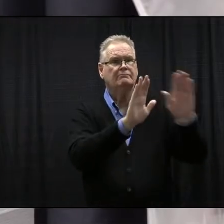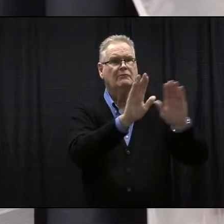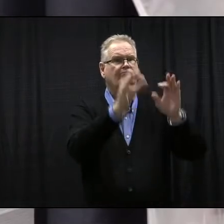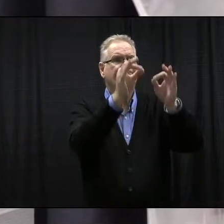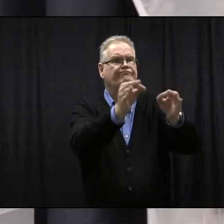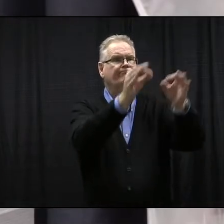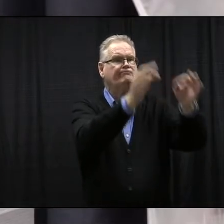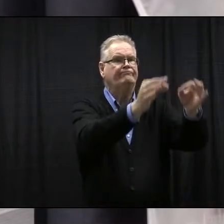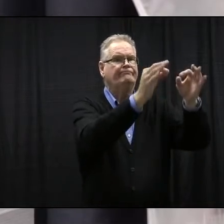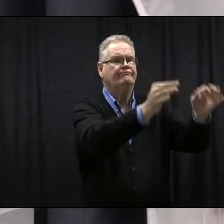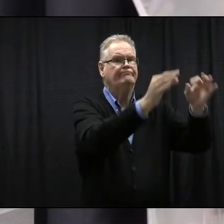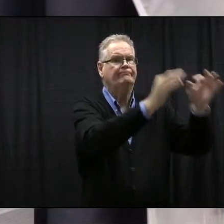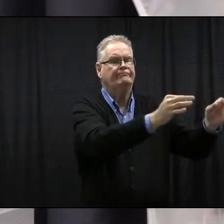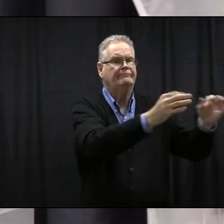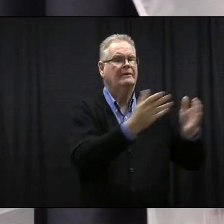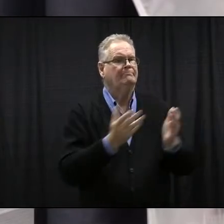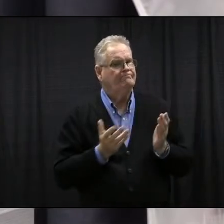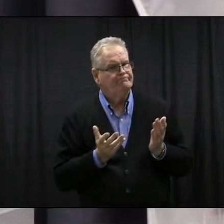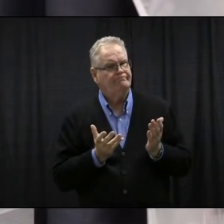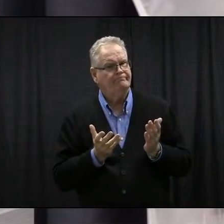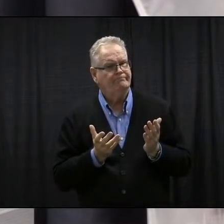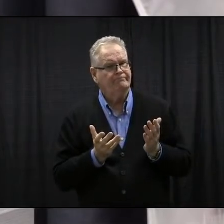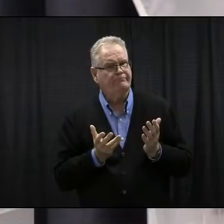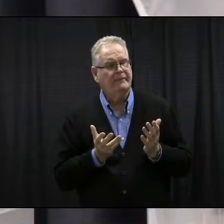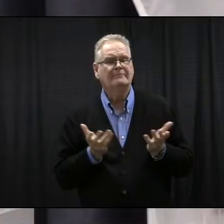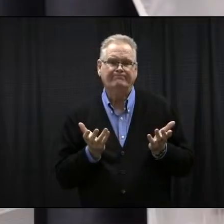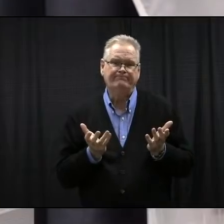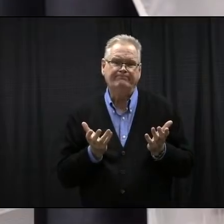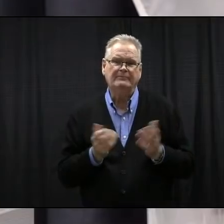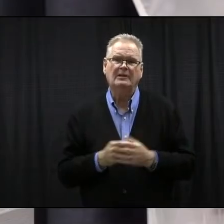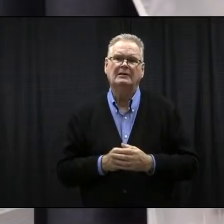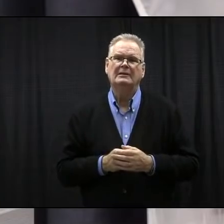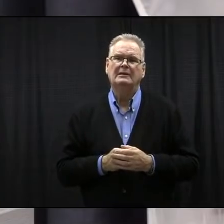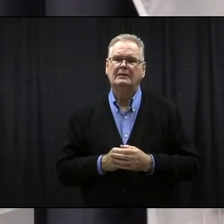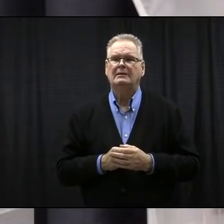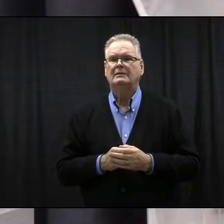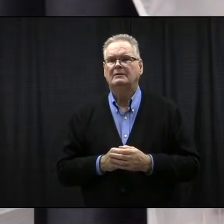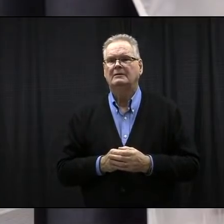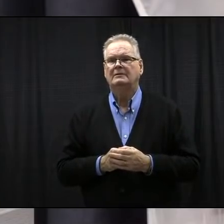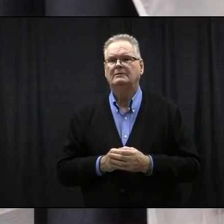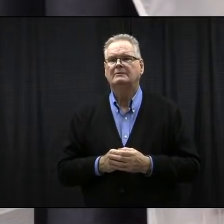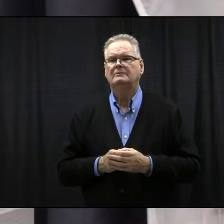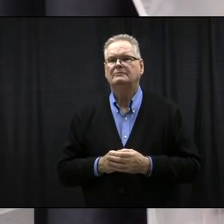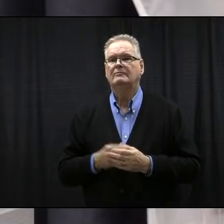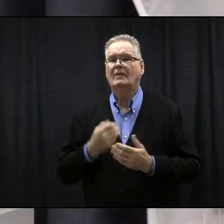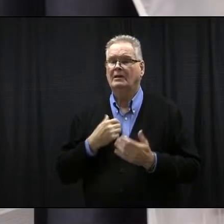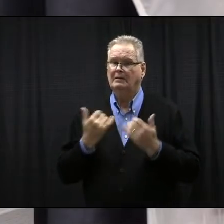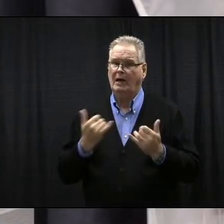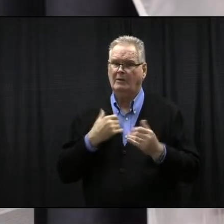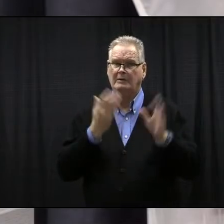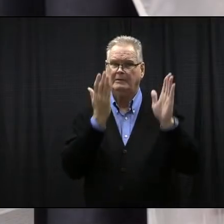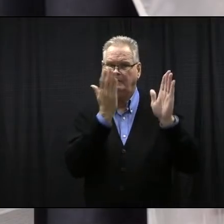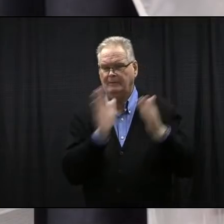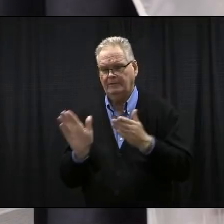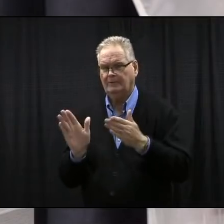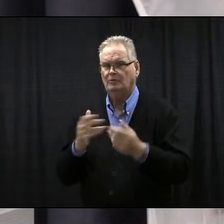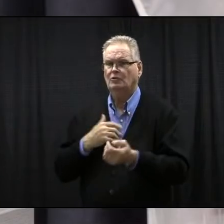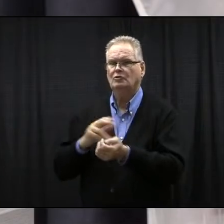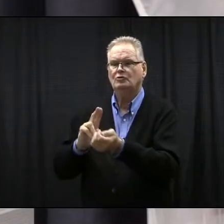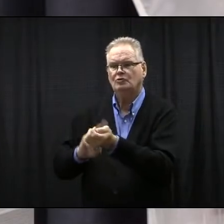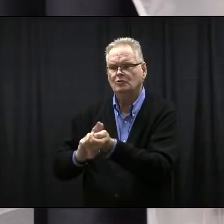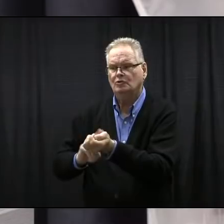of having, for example, healthcare providers providing services who aren't vaccinated. Our